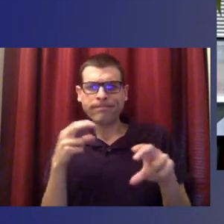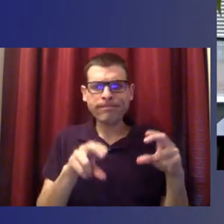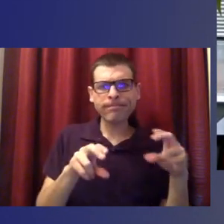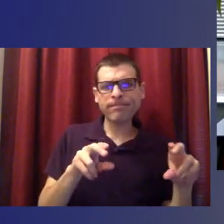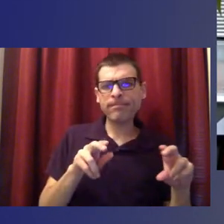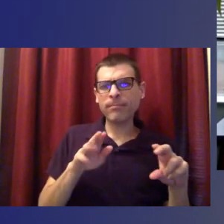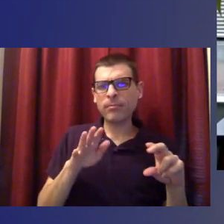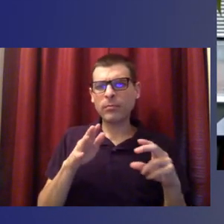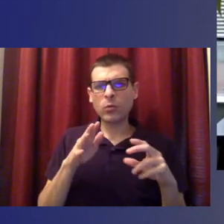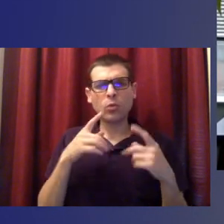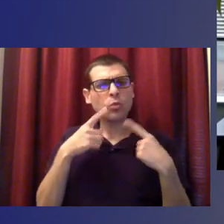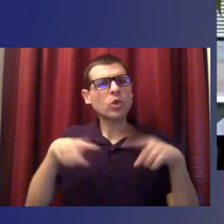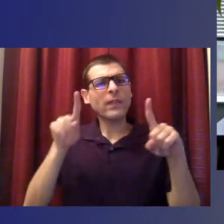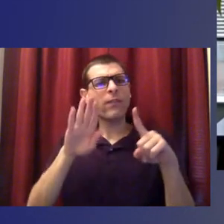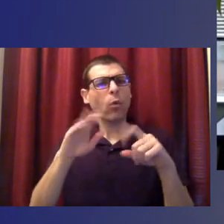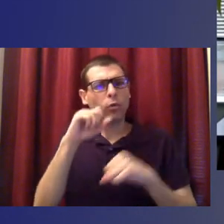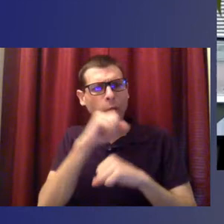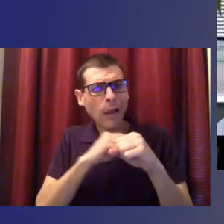solutions?